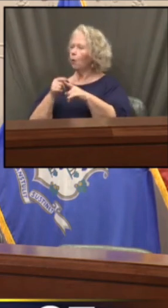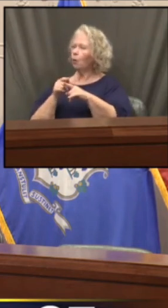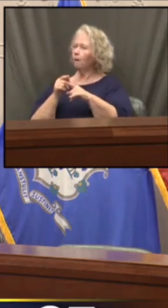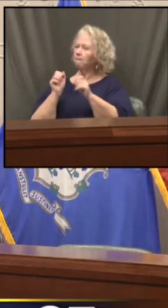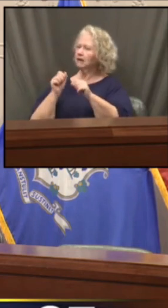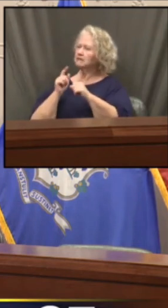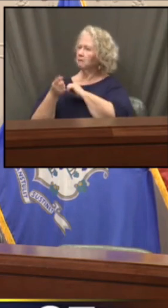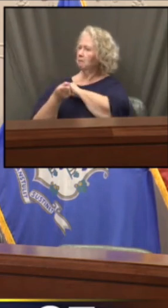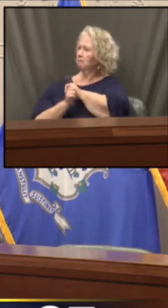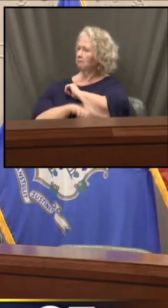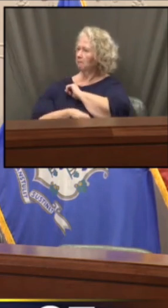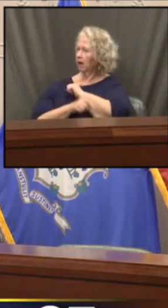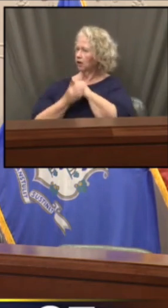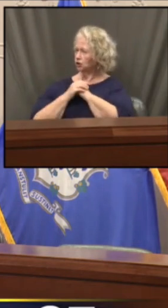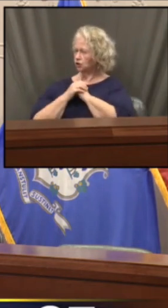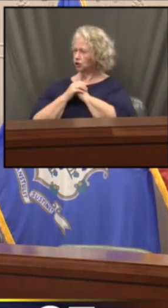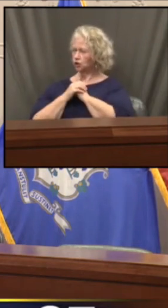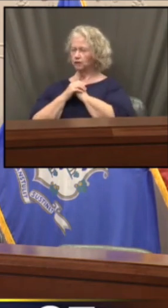complying?